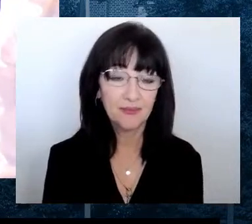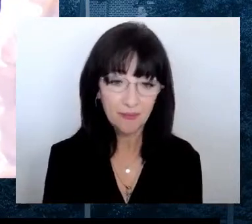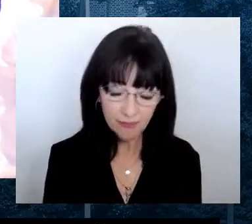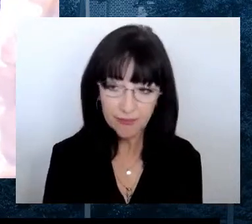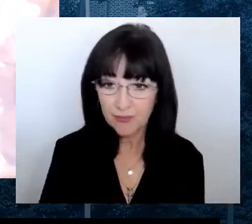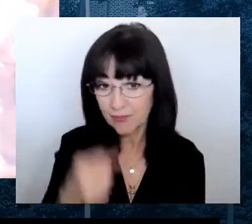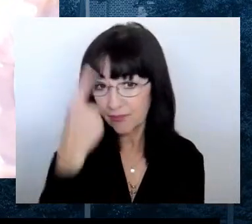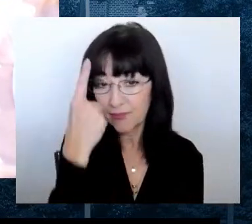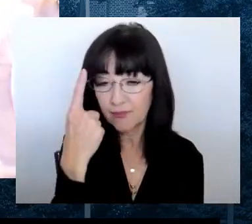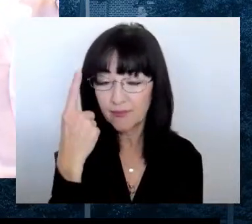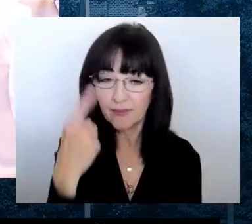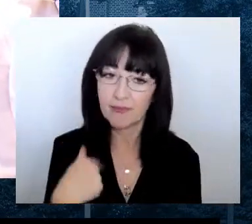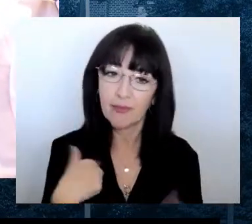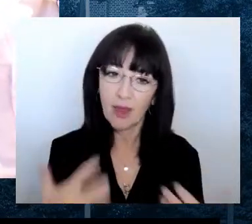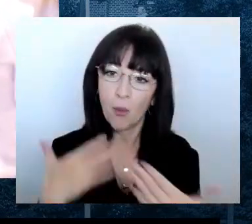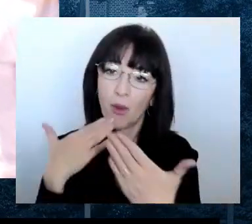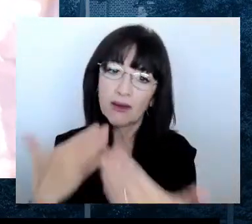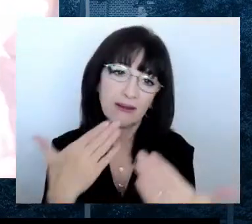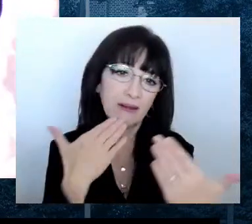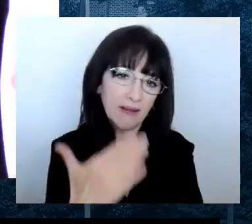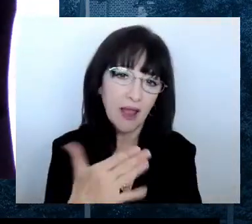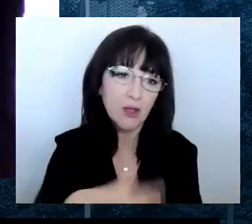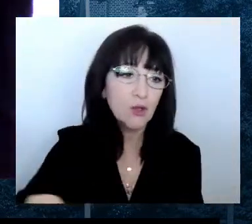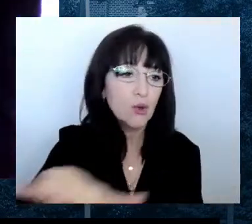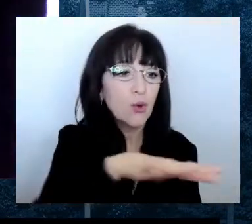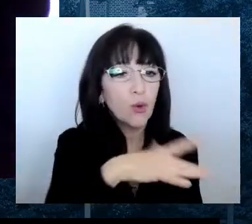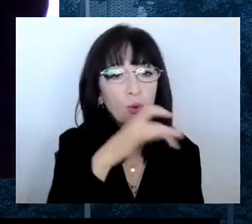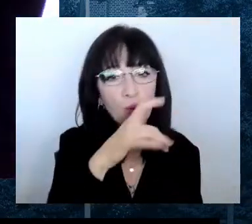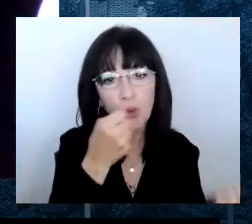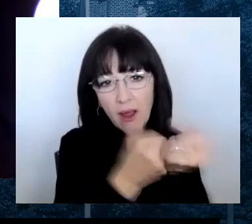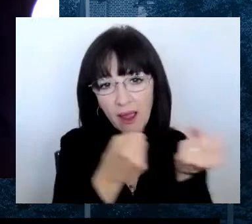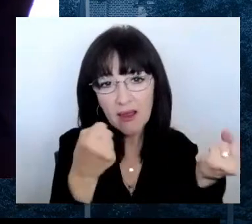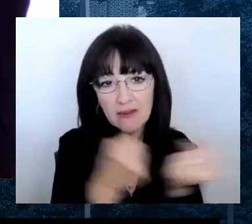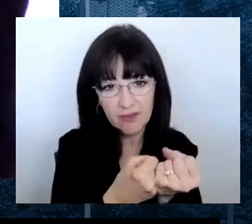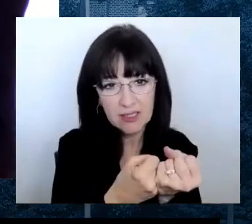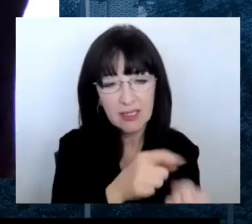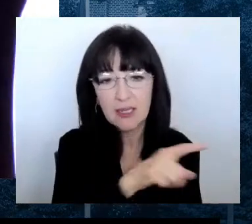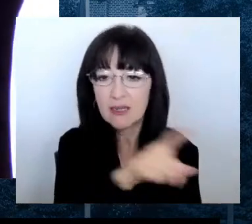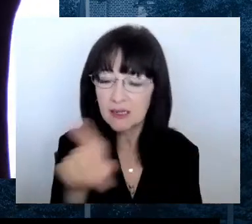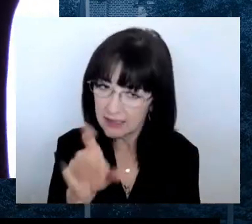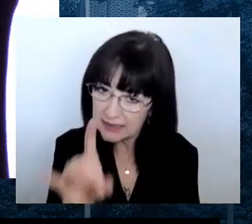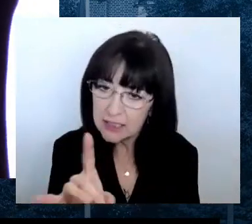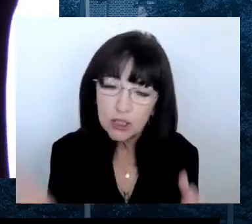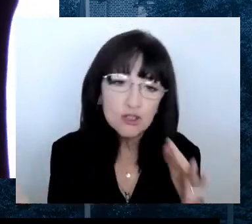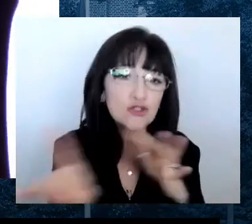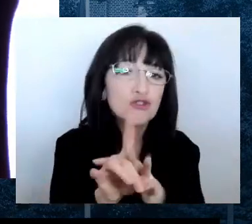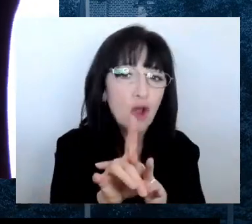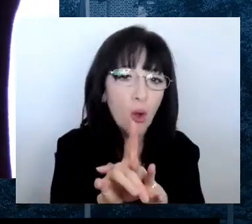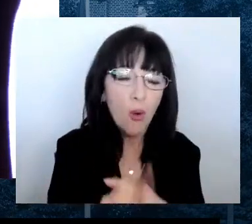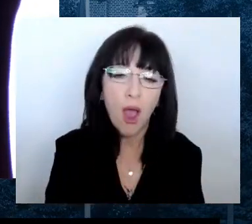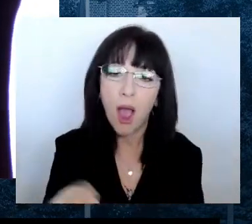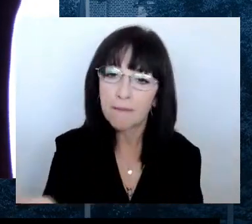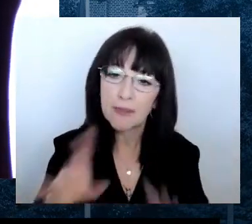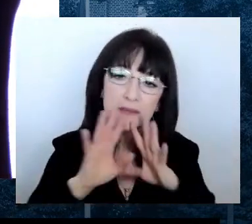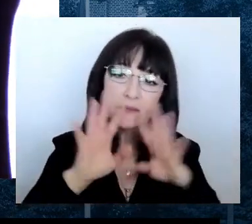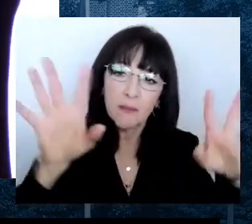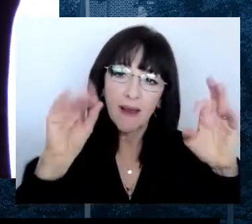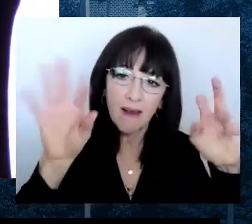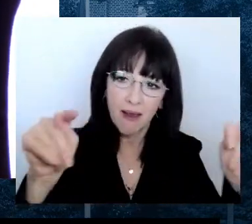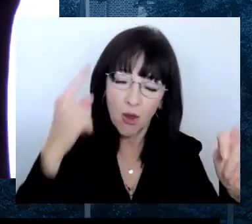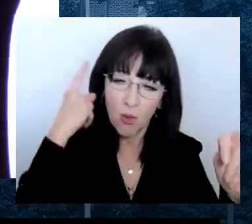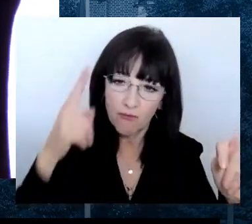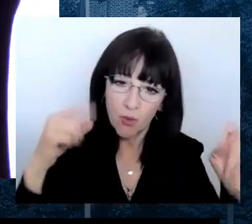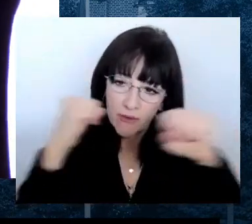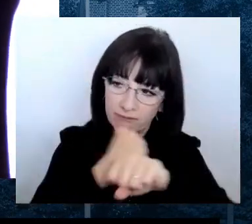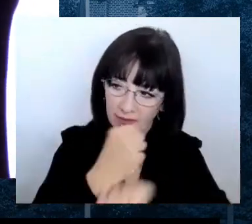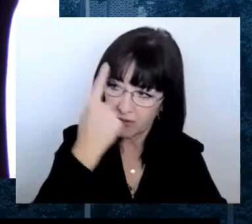Lastly, I want to thank all the advocates who stood up, showed up, spoke up, and fought for this right. We're taking